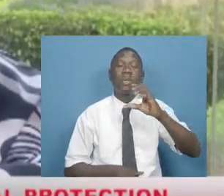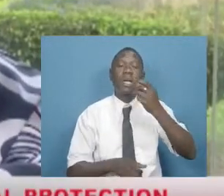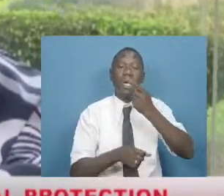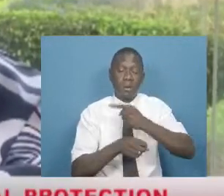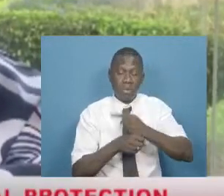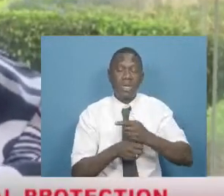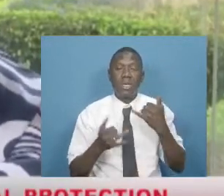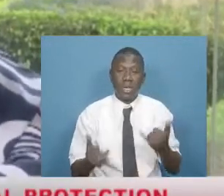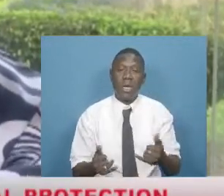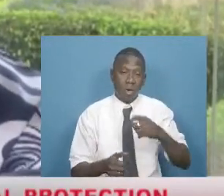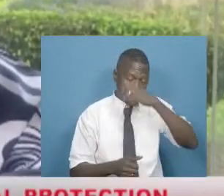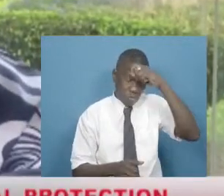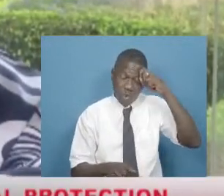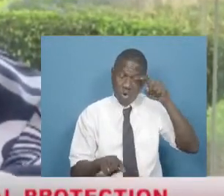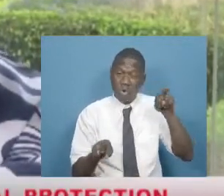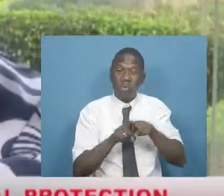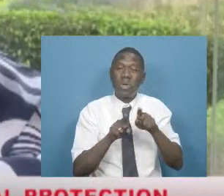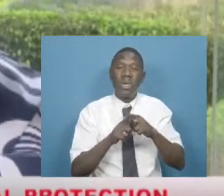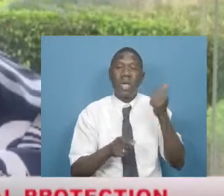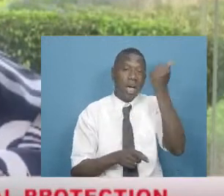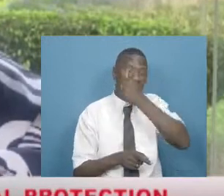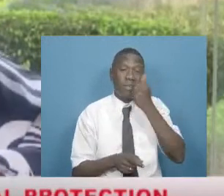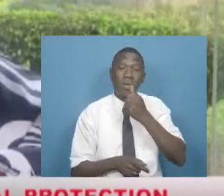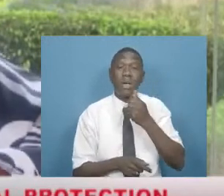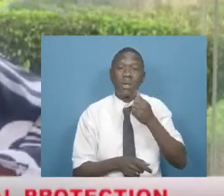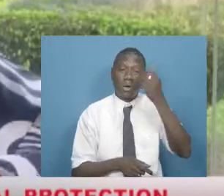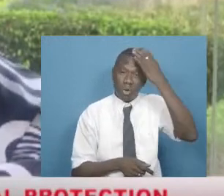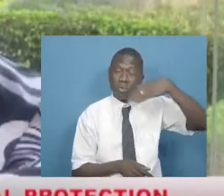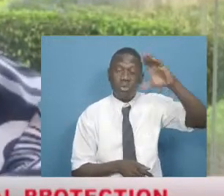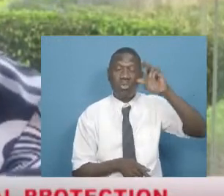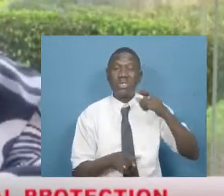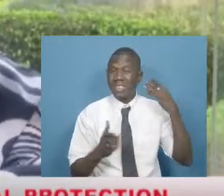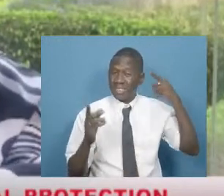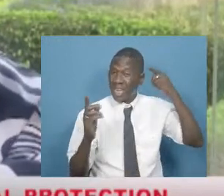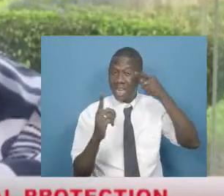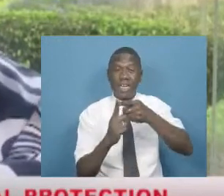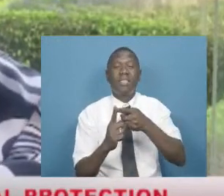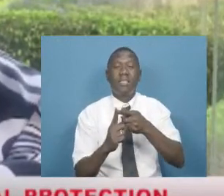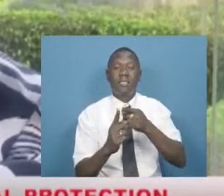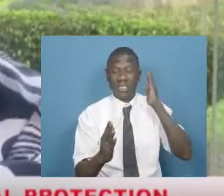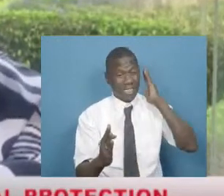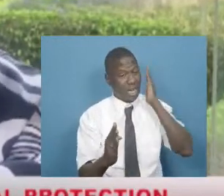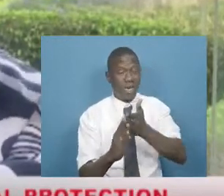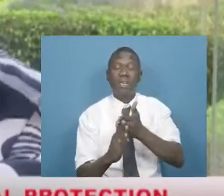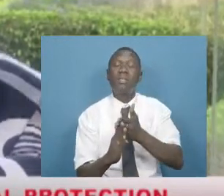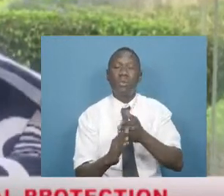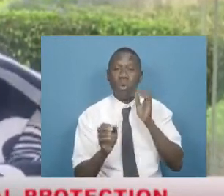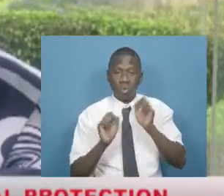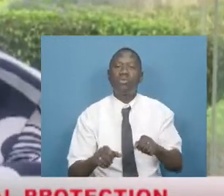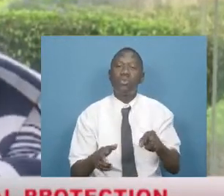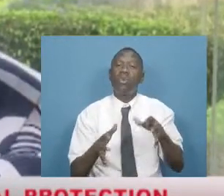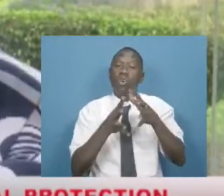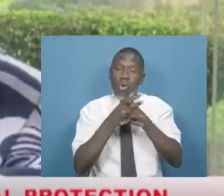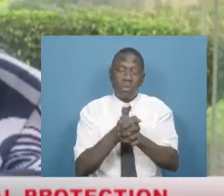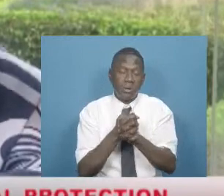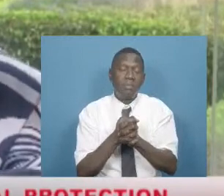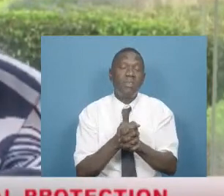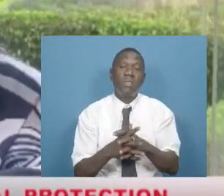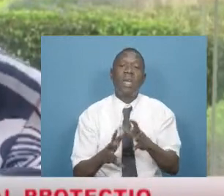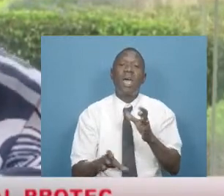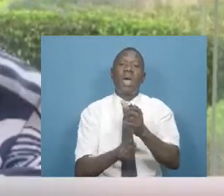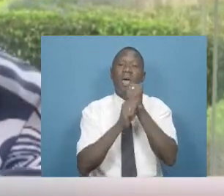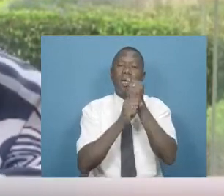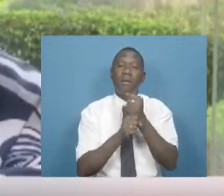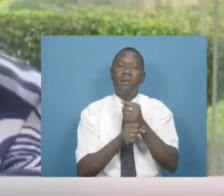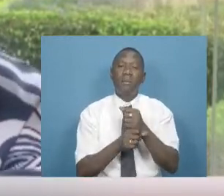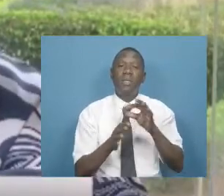with the African Commission directly. We will be able to collaborate. We will be able to assist, provide technical